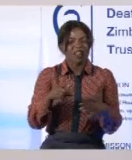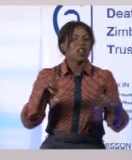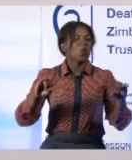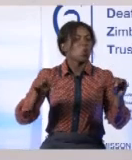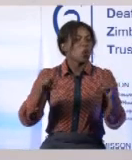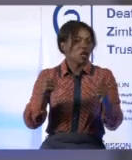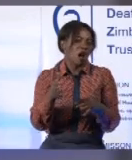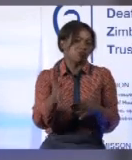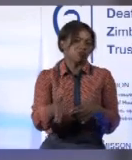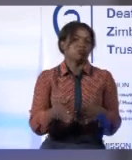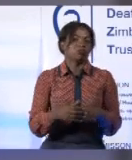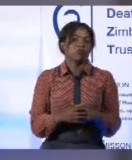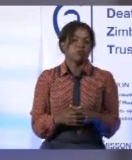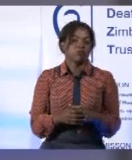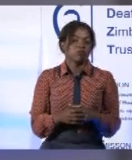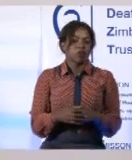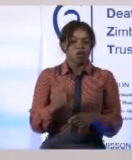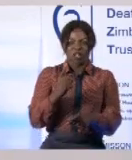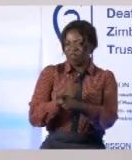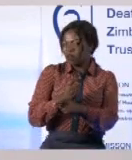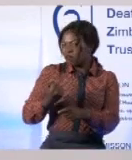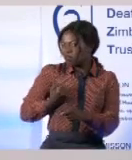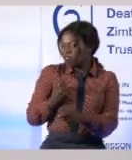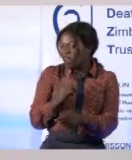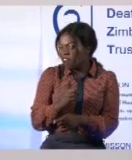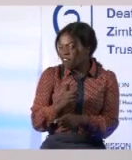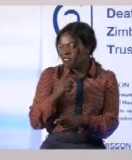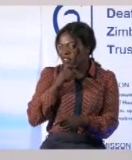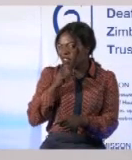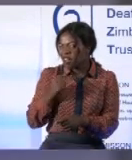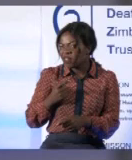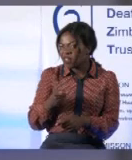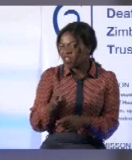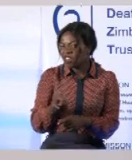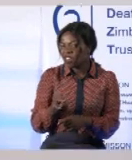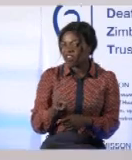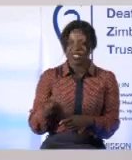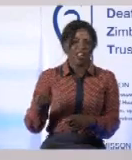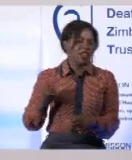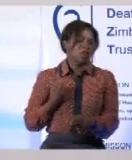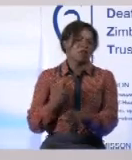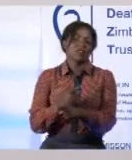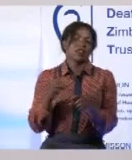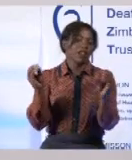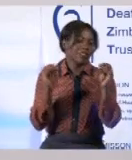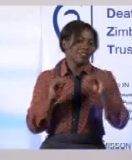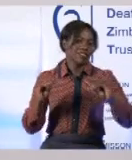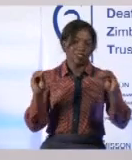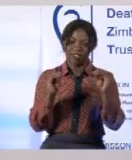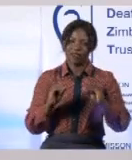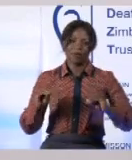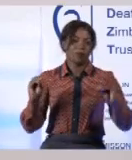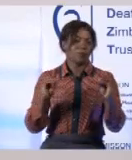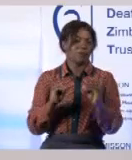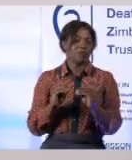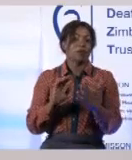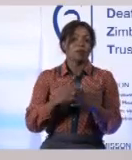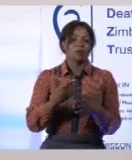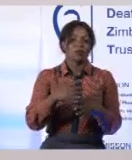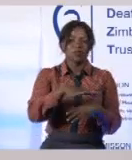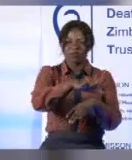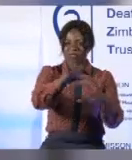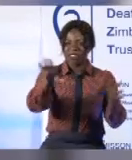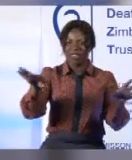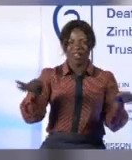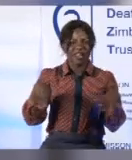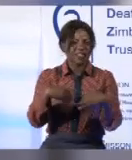have a girlfriend? No. Do you have a girlfriend? Yeah, I do have. In addition to all these several women, you actually